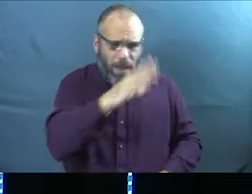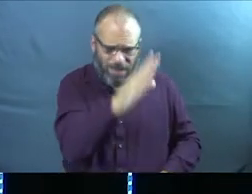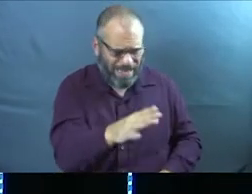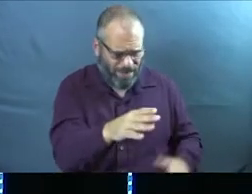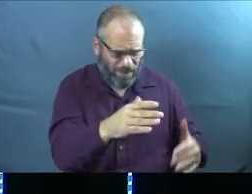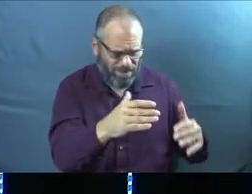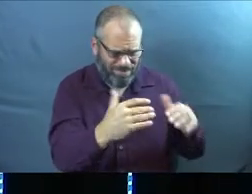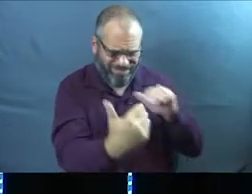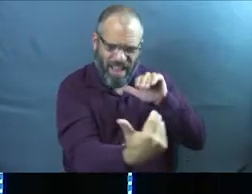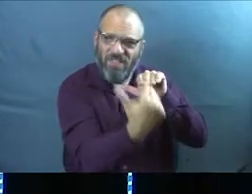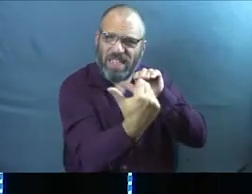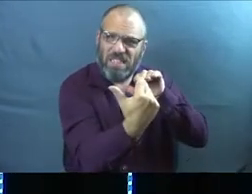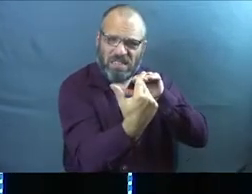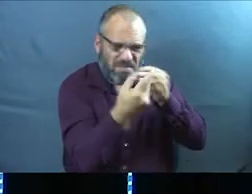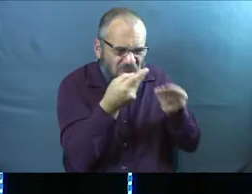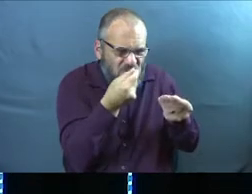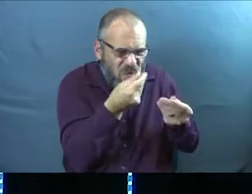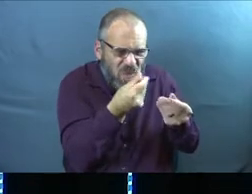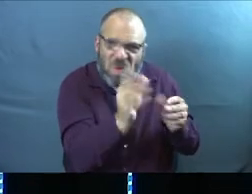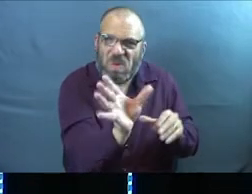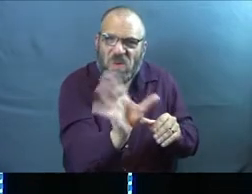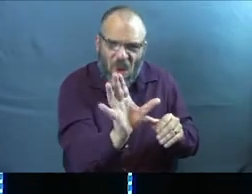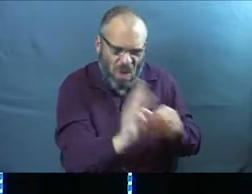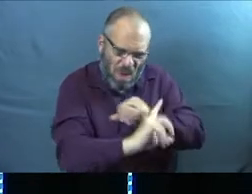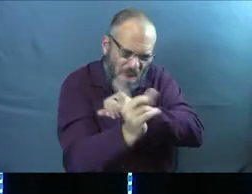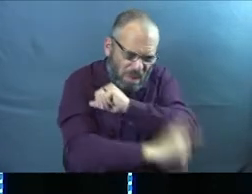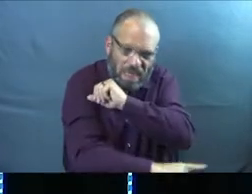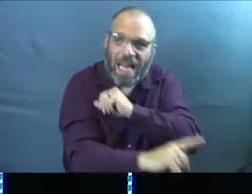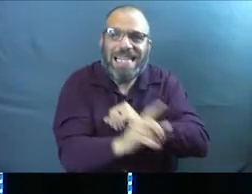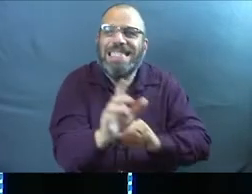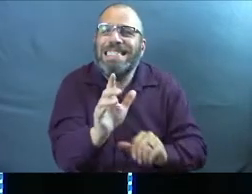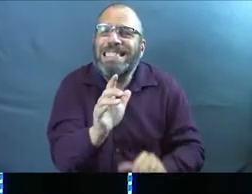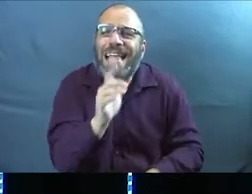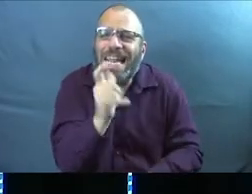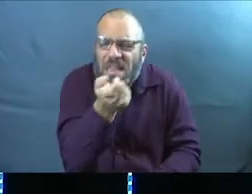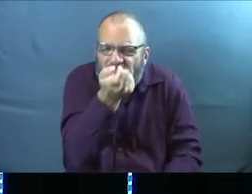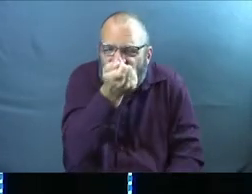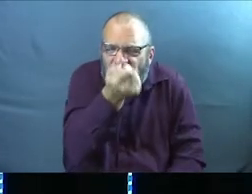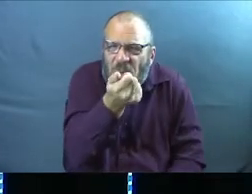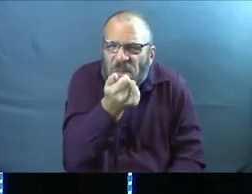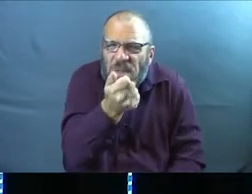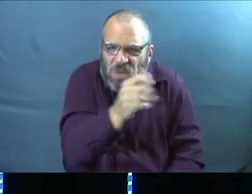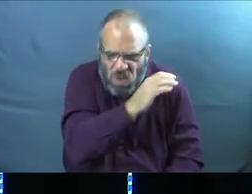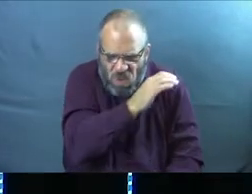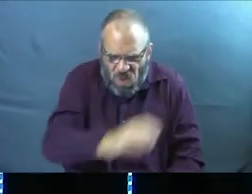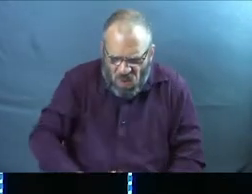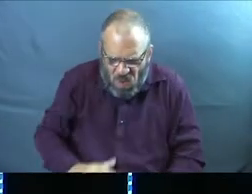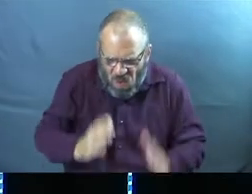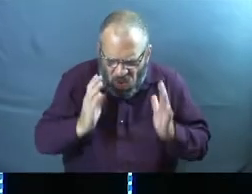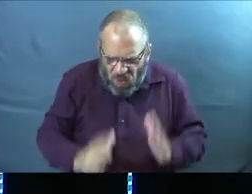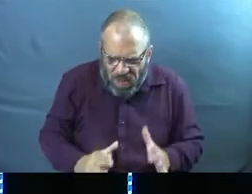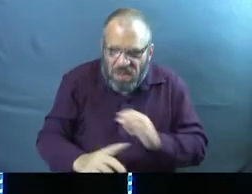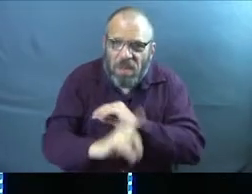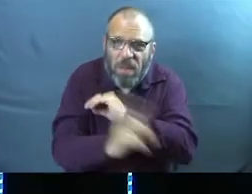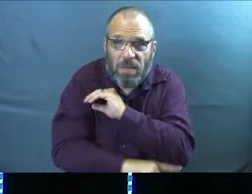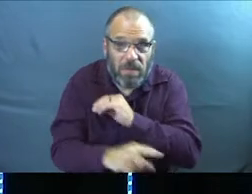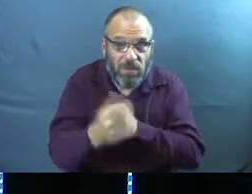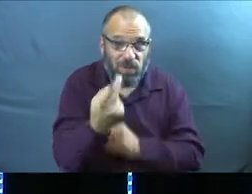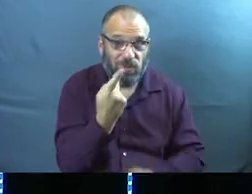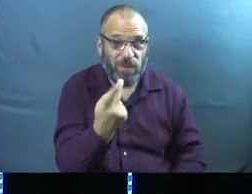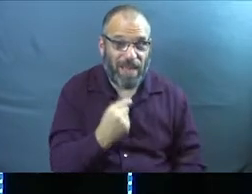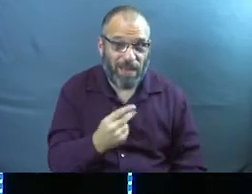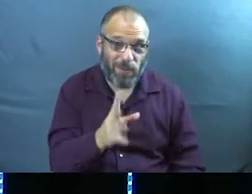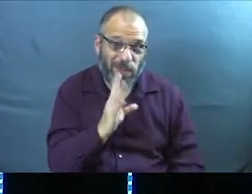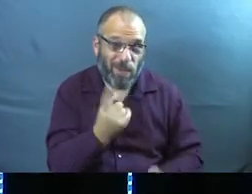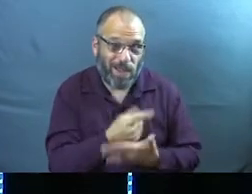do vengeance. I'll never punish you, not even the tiny little Christian punishments we sometimes do to each other. We